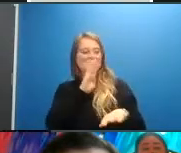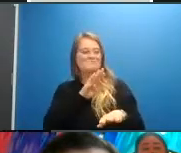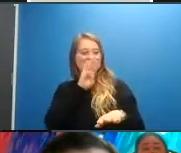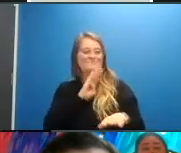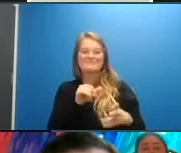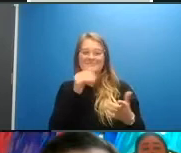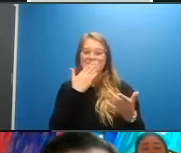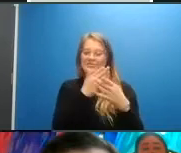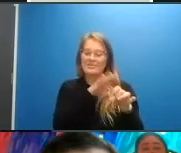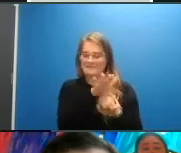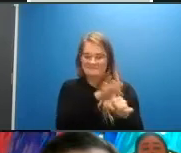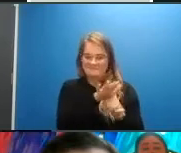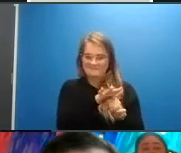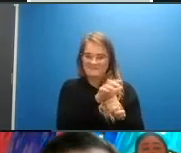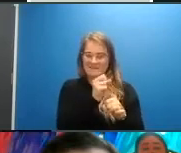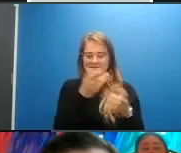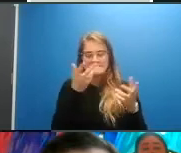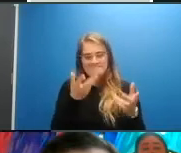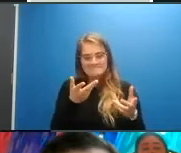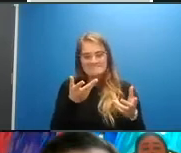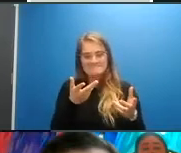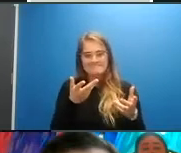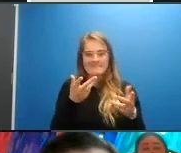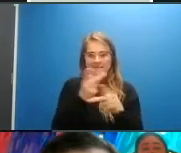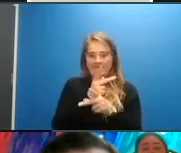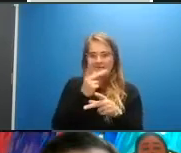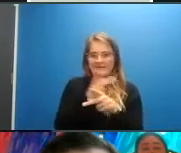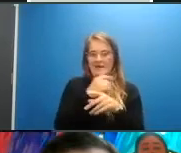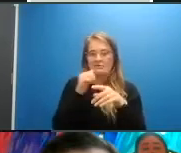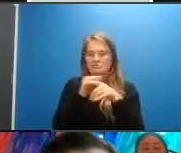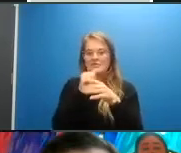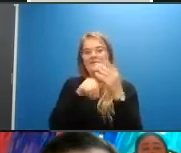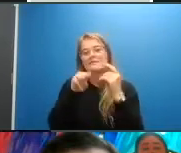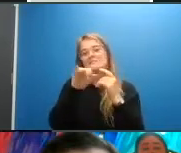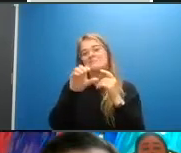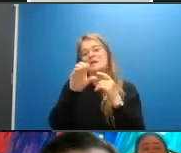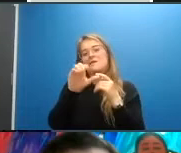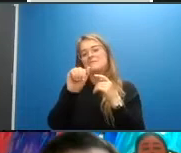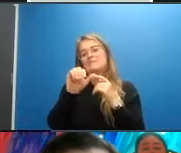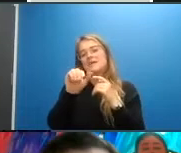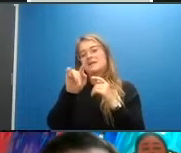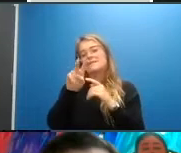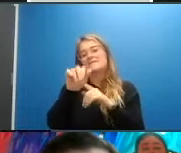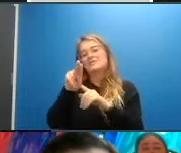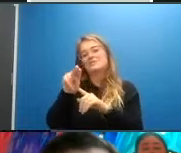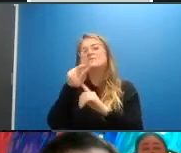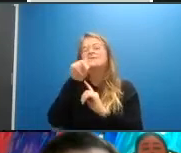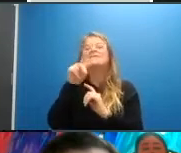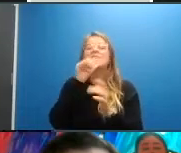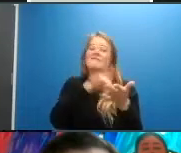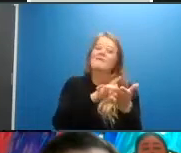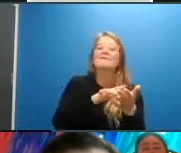practitioner. So she received training in myoactivation, which is a non-pharmacological treatment strategy. It